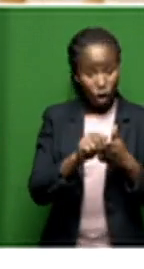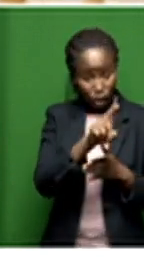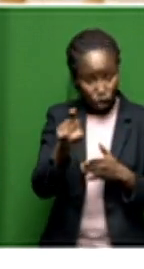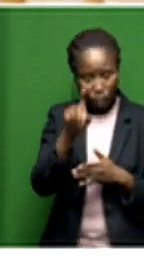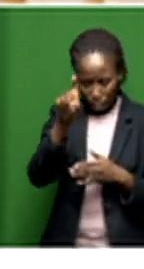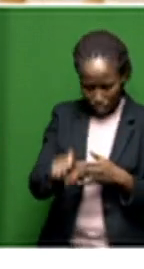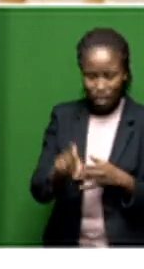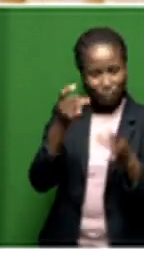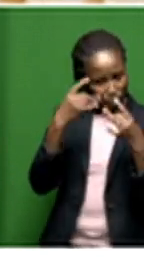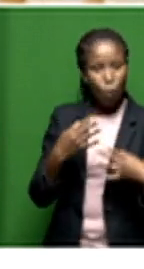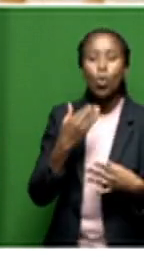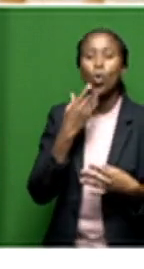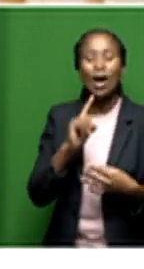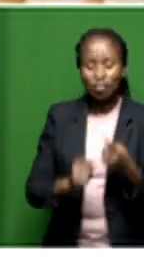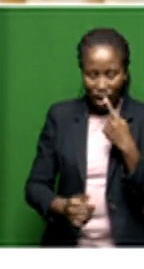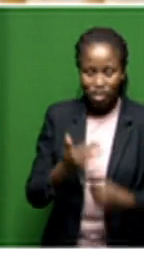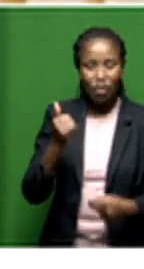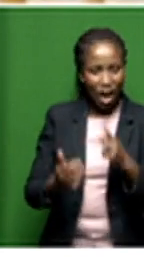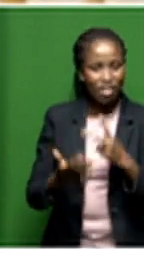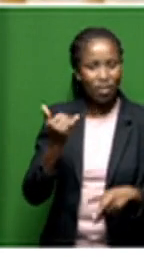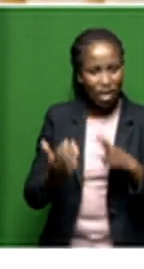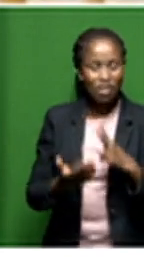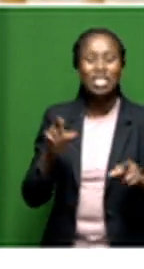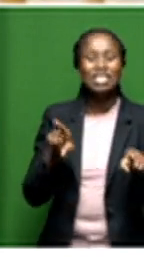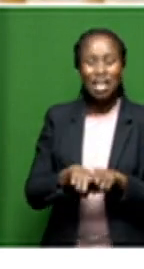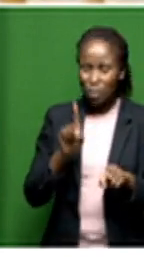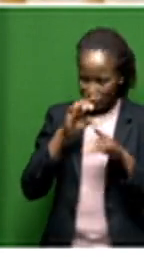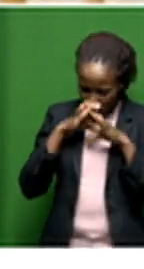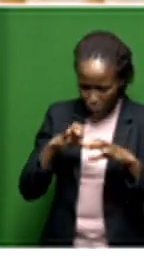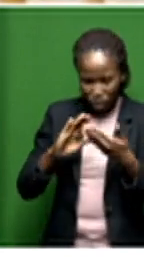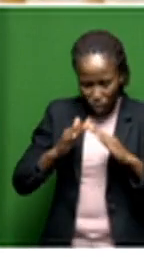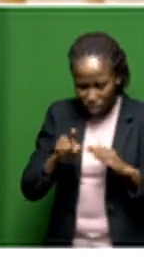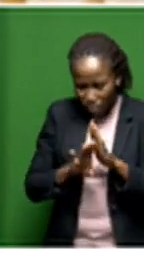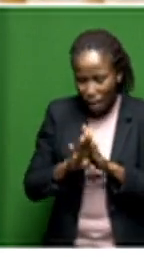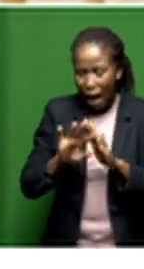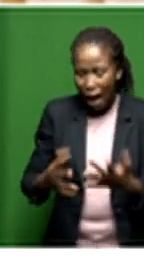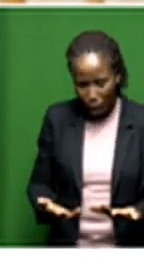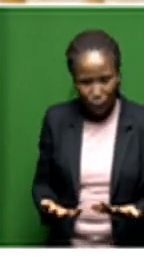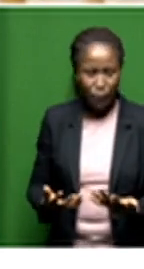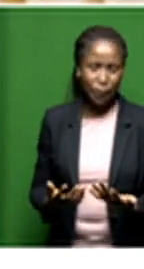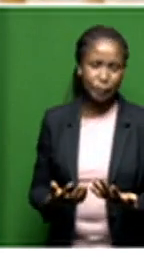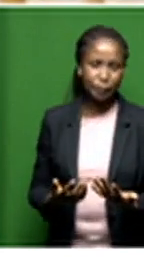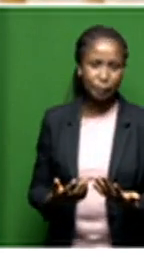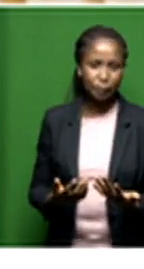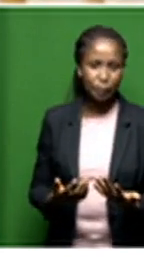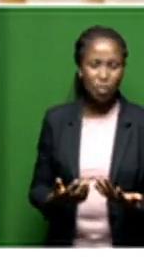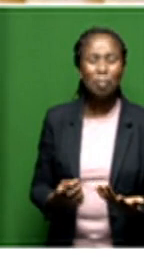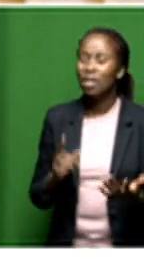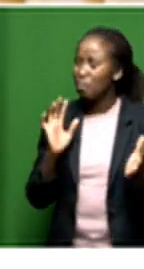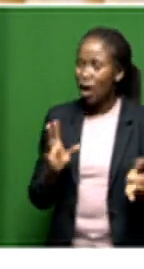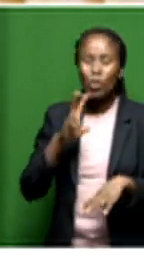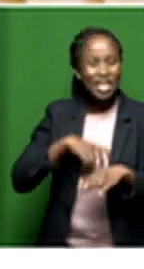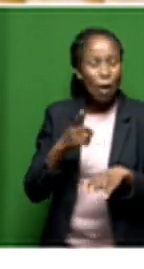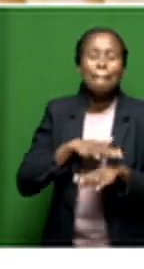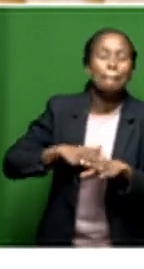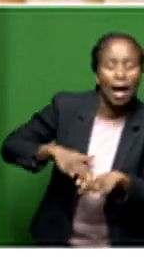consolidate what's been achieved and focus on how do you make a difference to the communities and get back to basics. It's all about getting back to basics. The